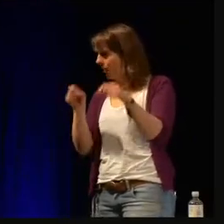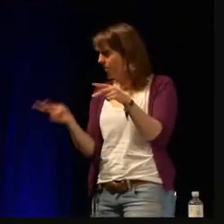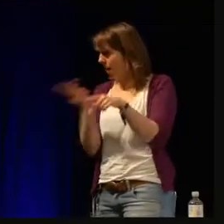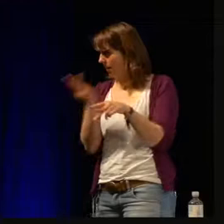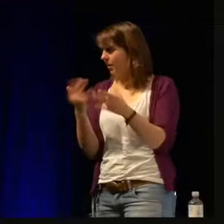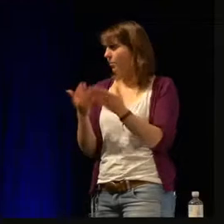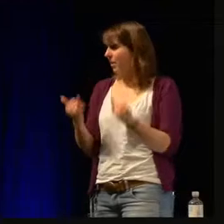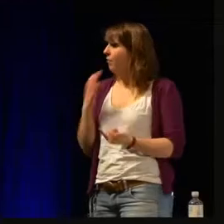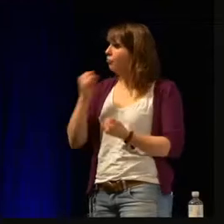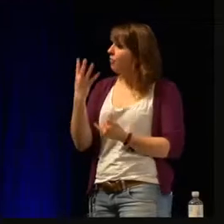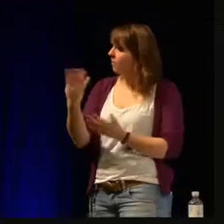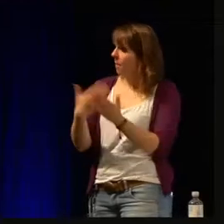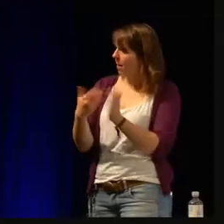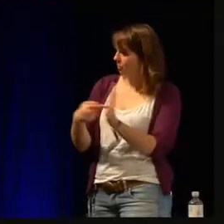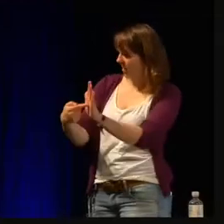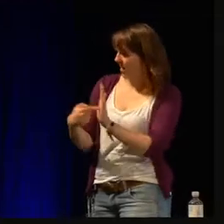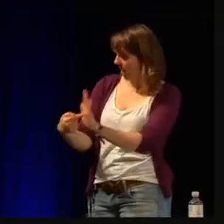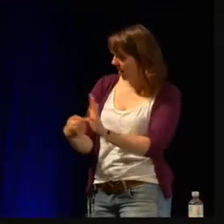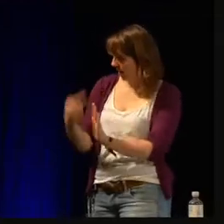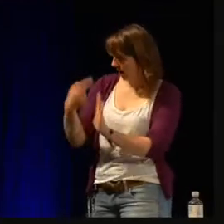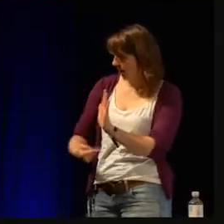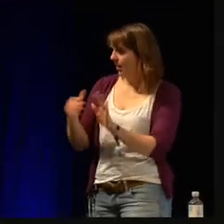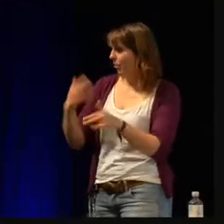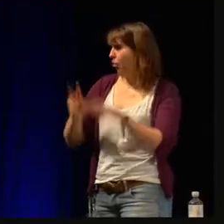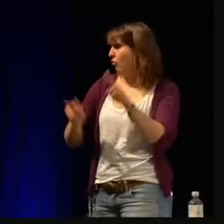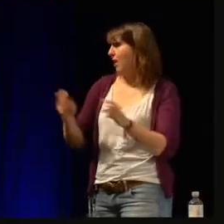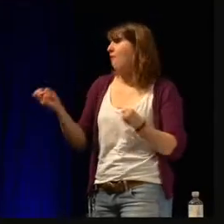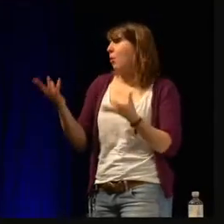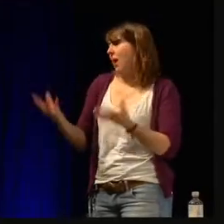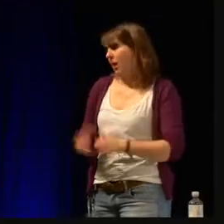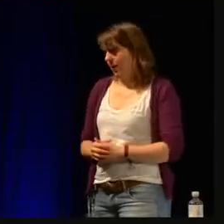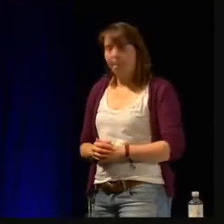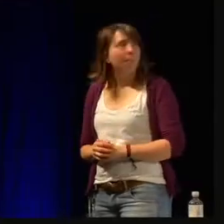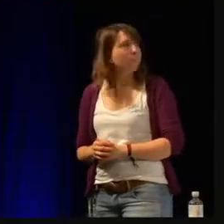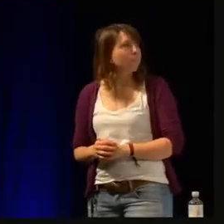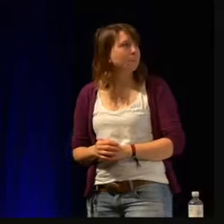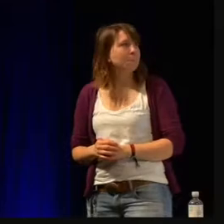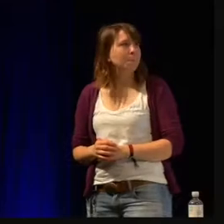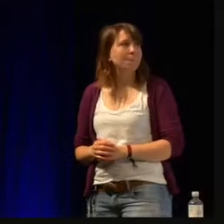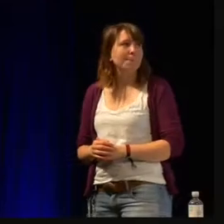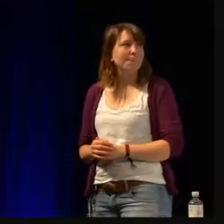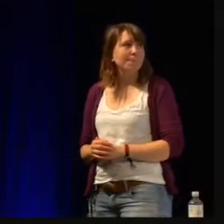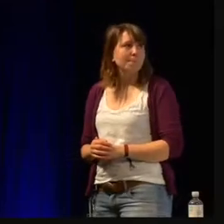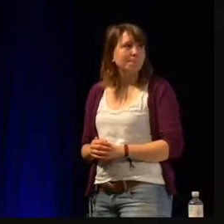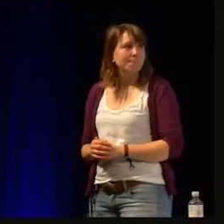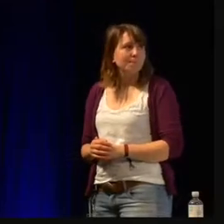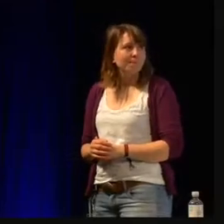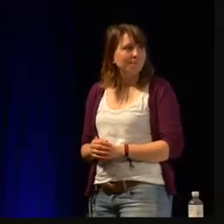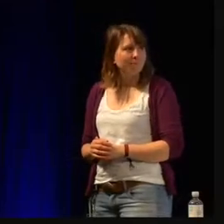bias. And we'll show you now four different examples showcasing a couple of these biases.